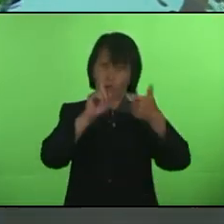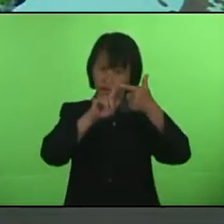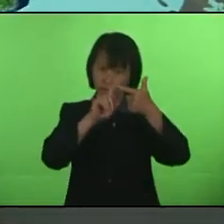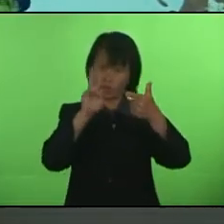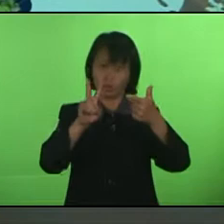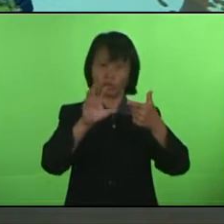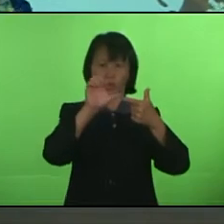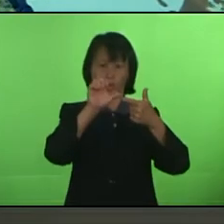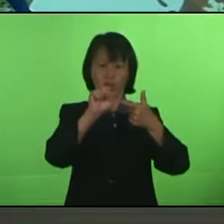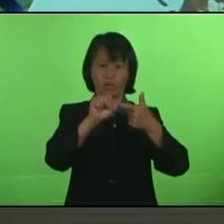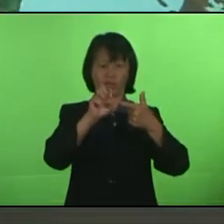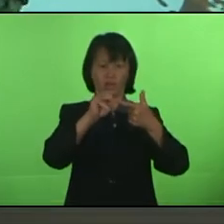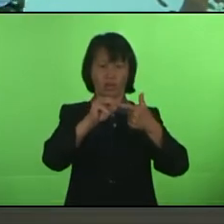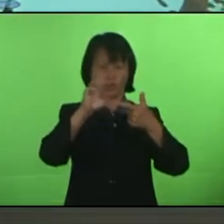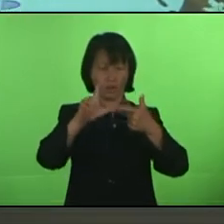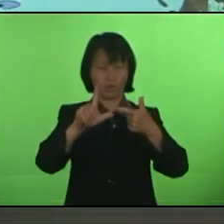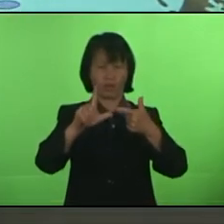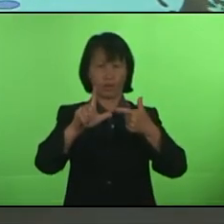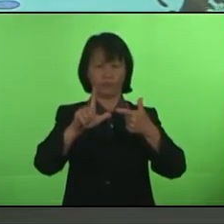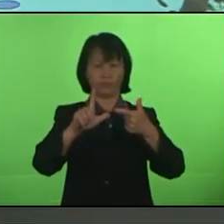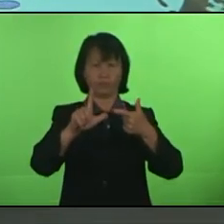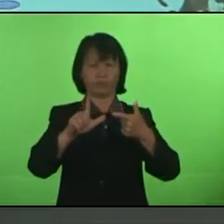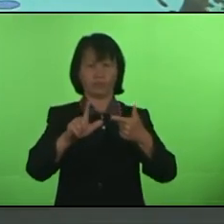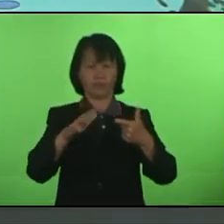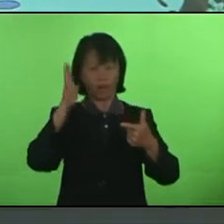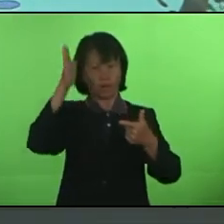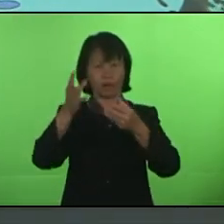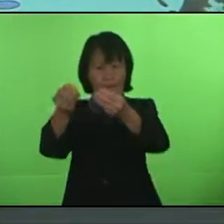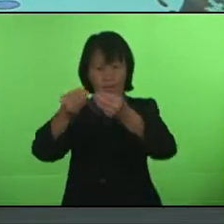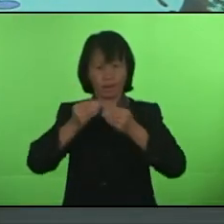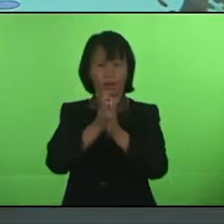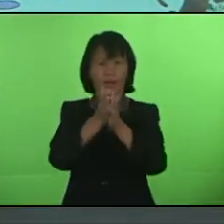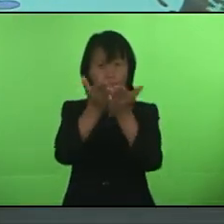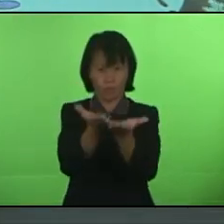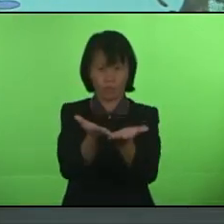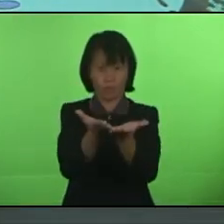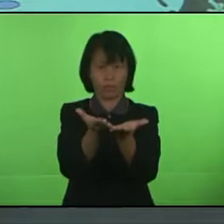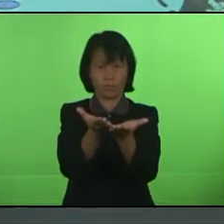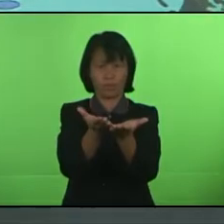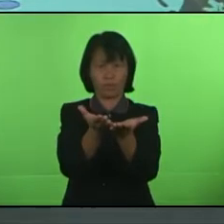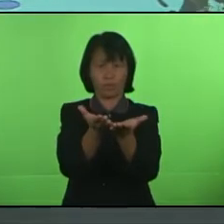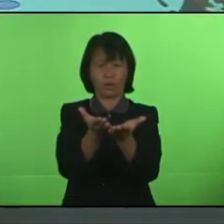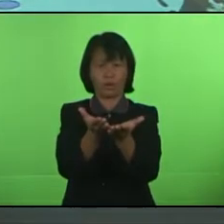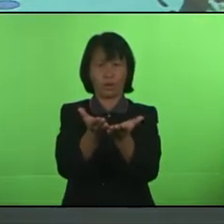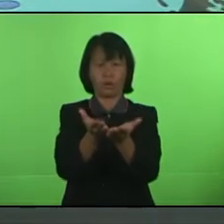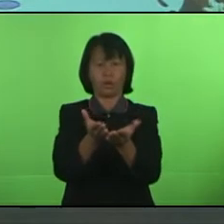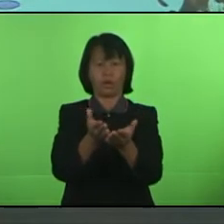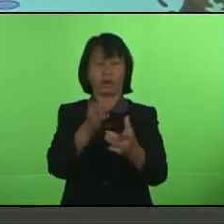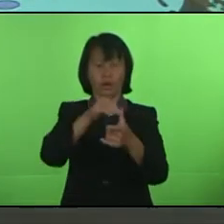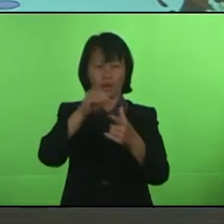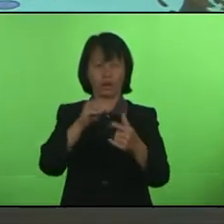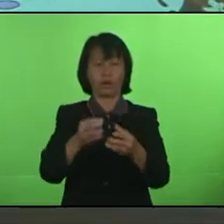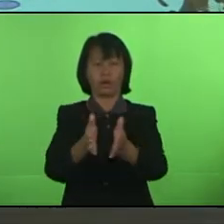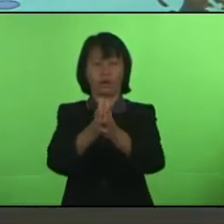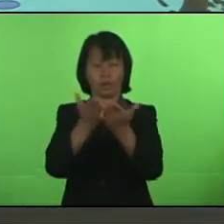this, usually this is given through the book. We give you the book, all right, the physical book or the book,